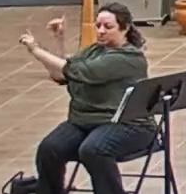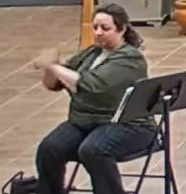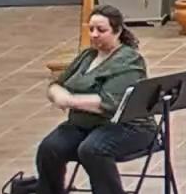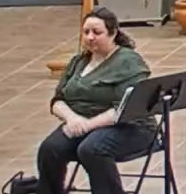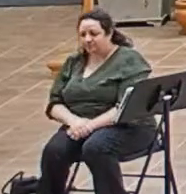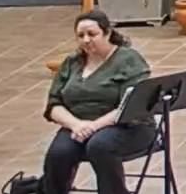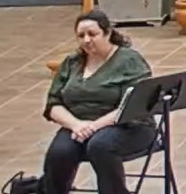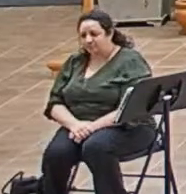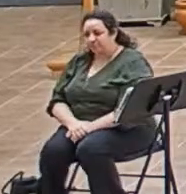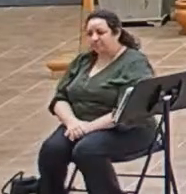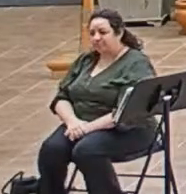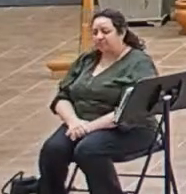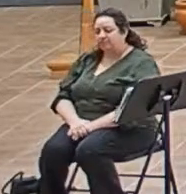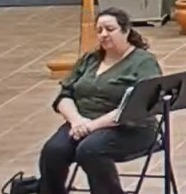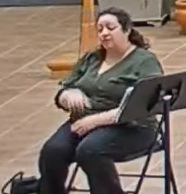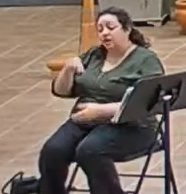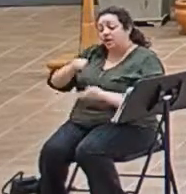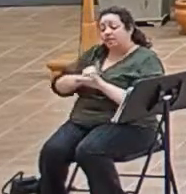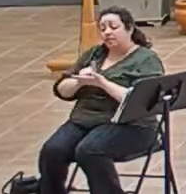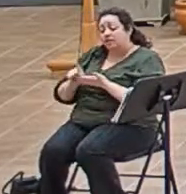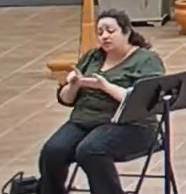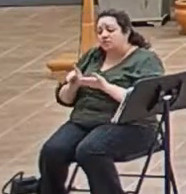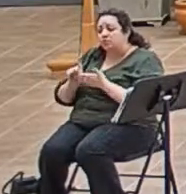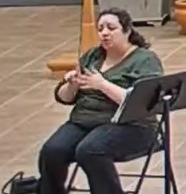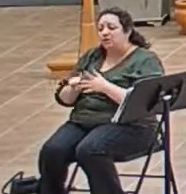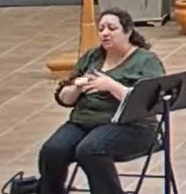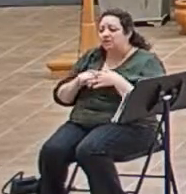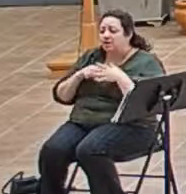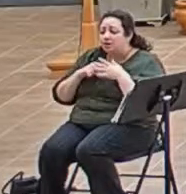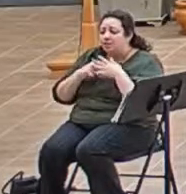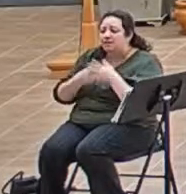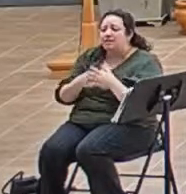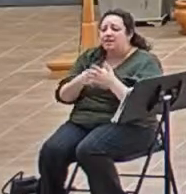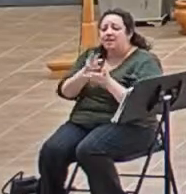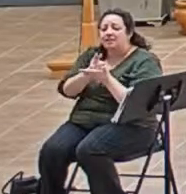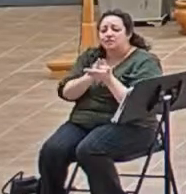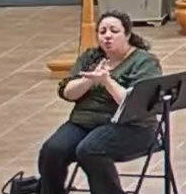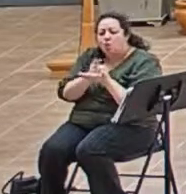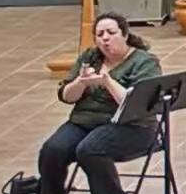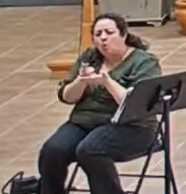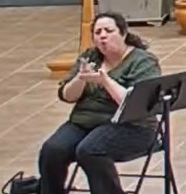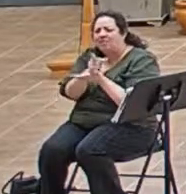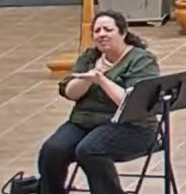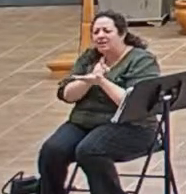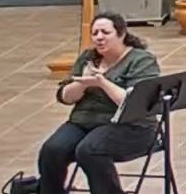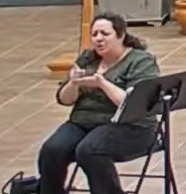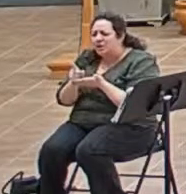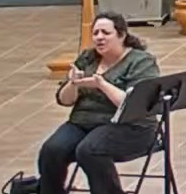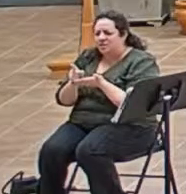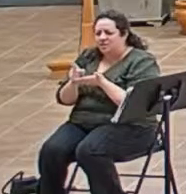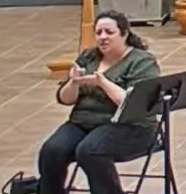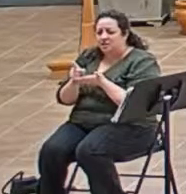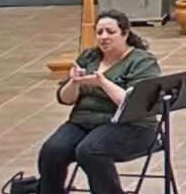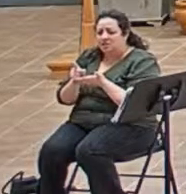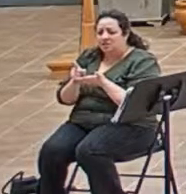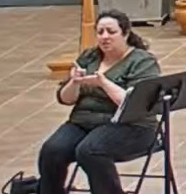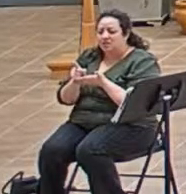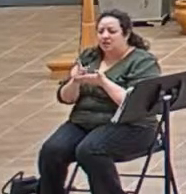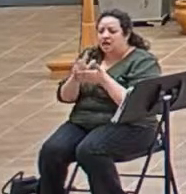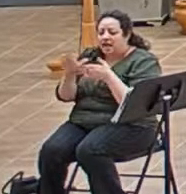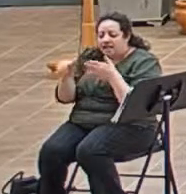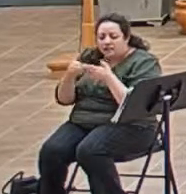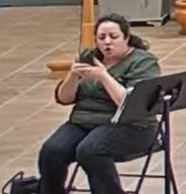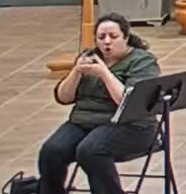This week begins Holy Week. It is all about the